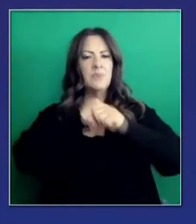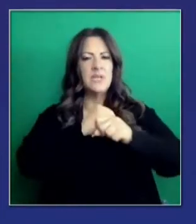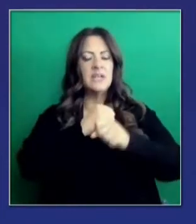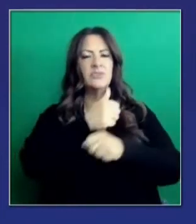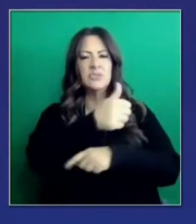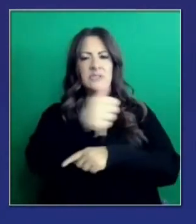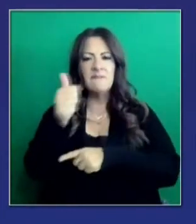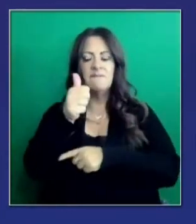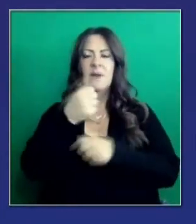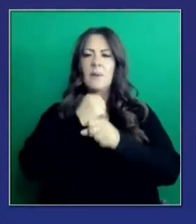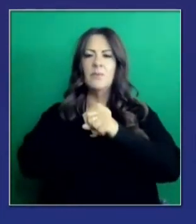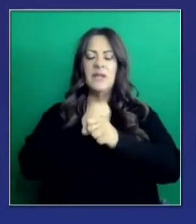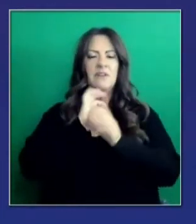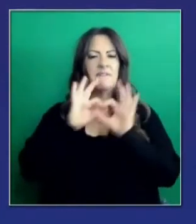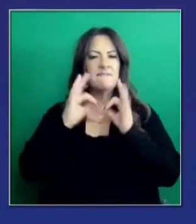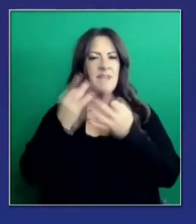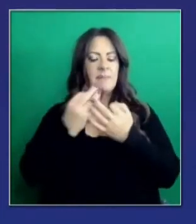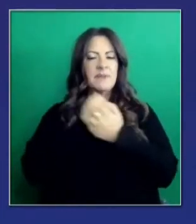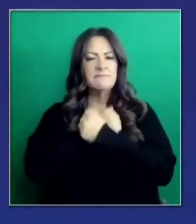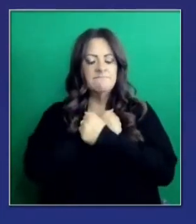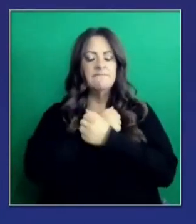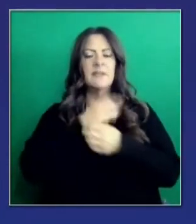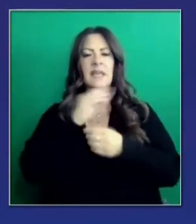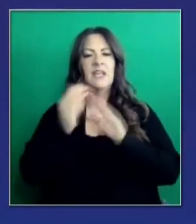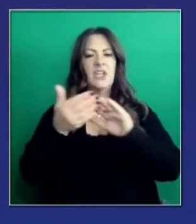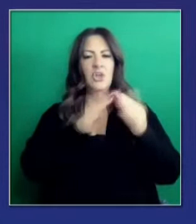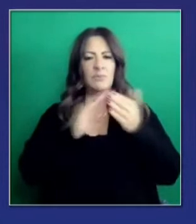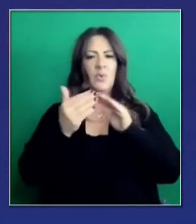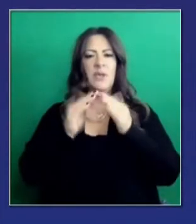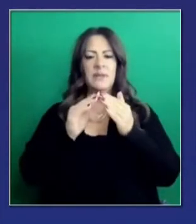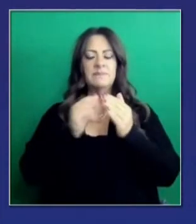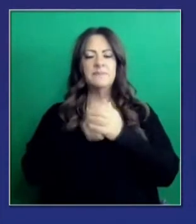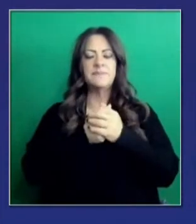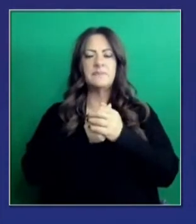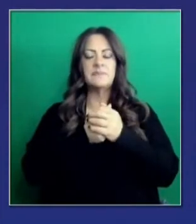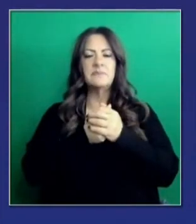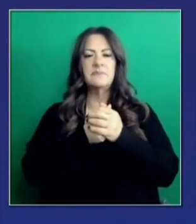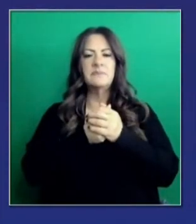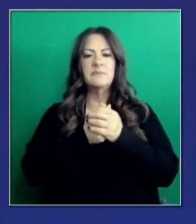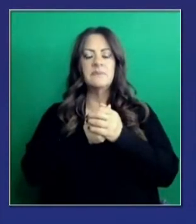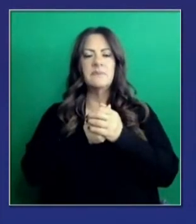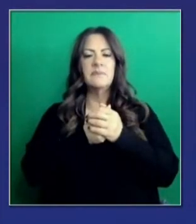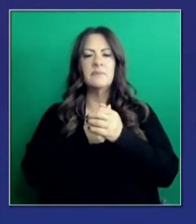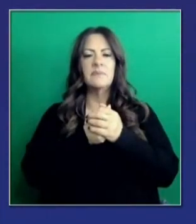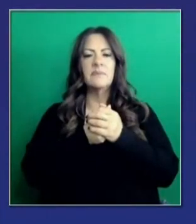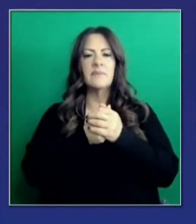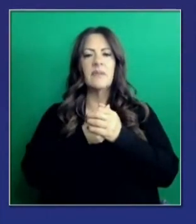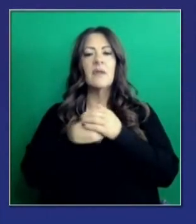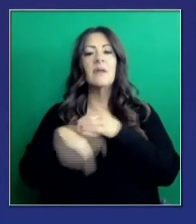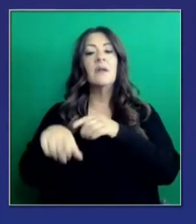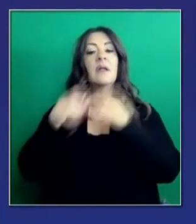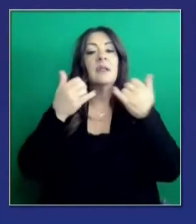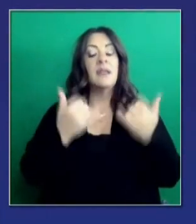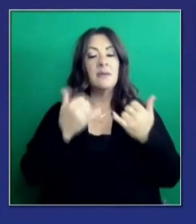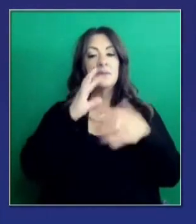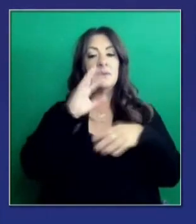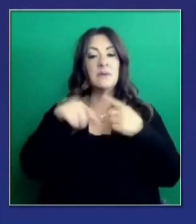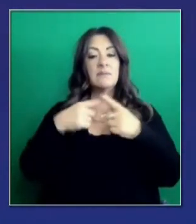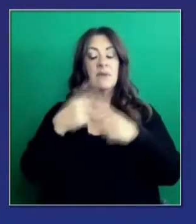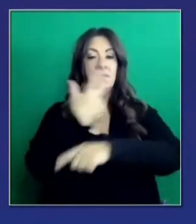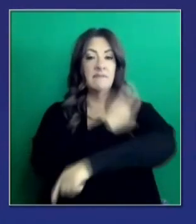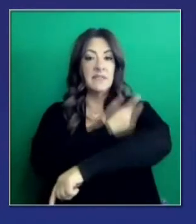broadly, the community that we share. Here's good news as it relates to vaccines, which are the ultimate advancement to